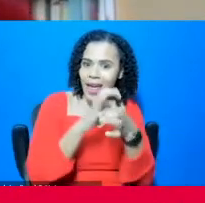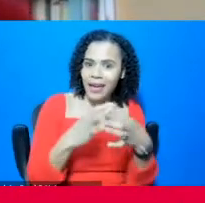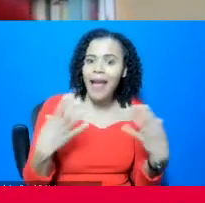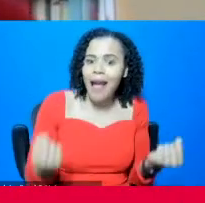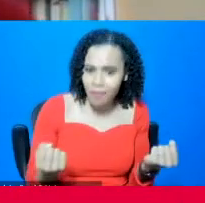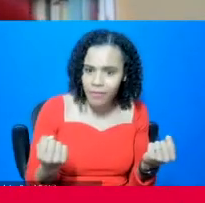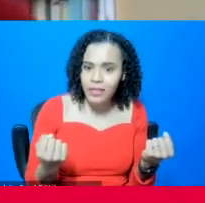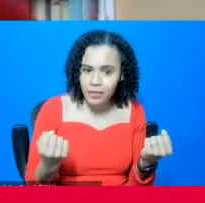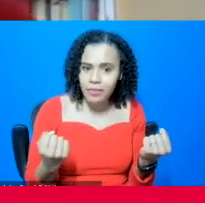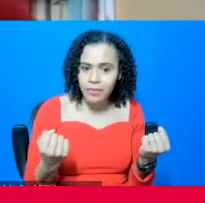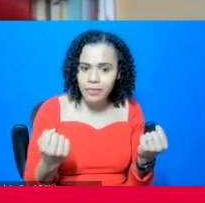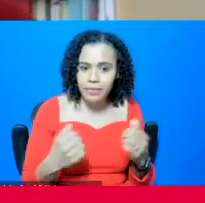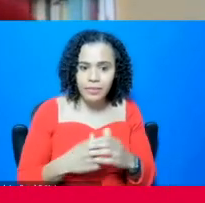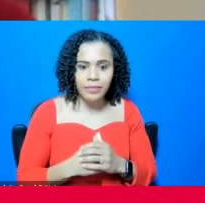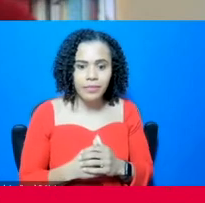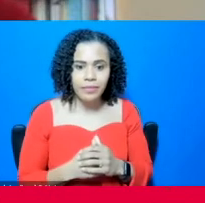another.